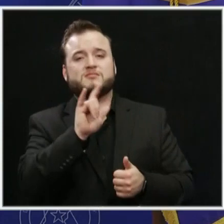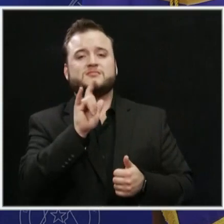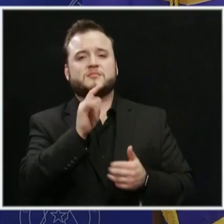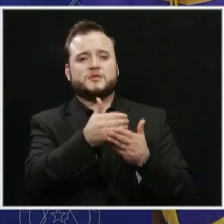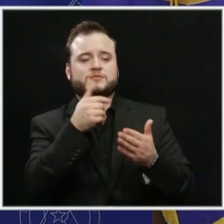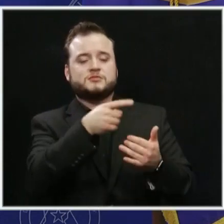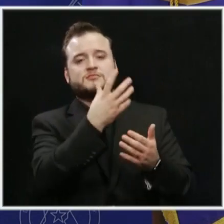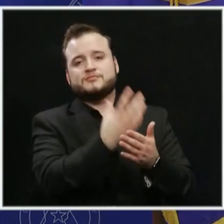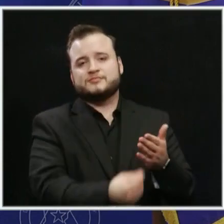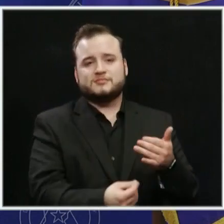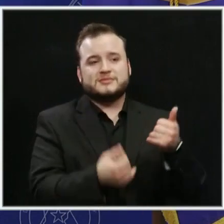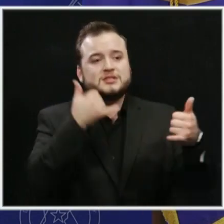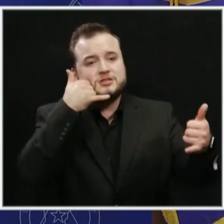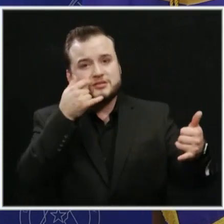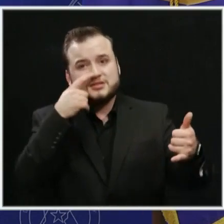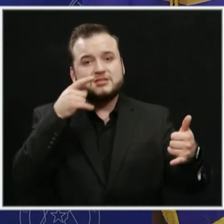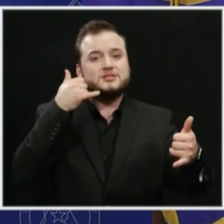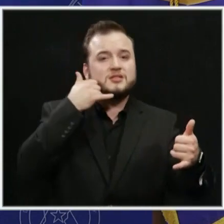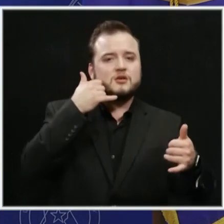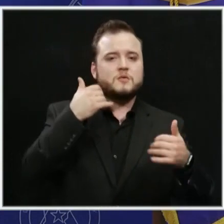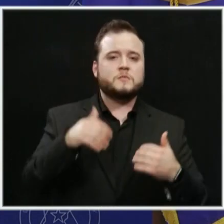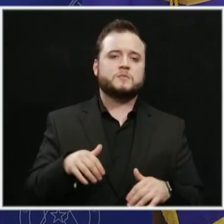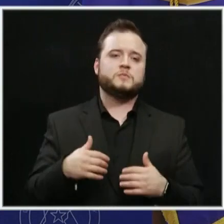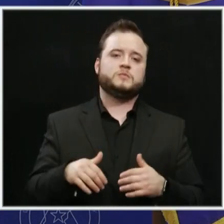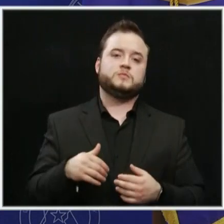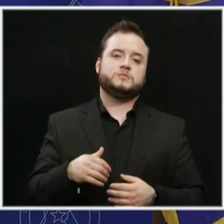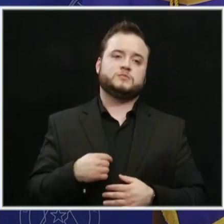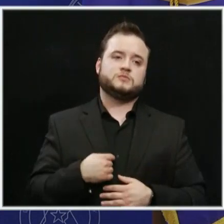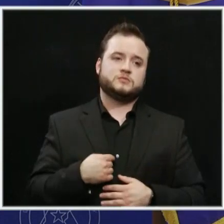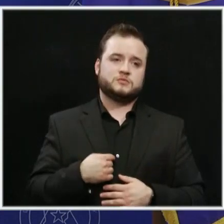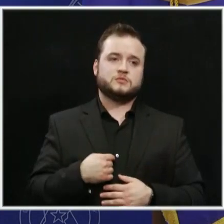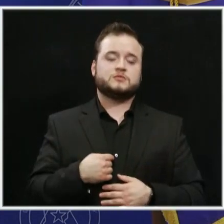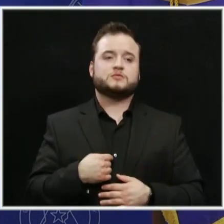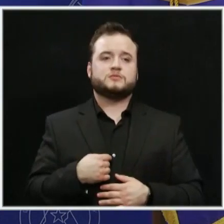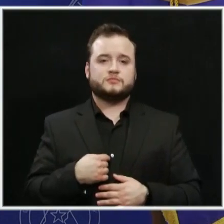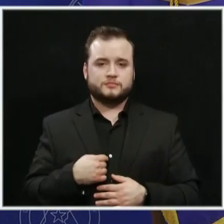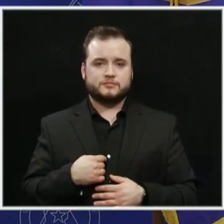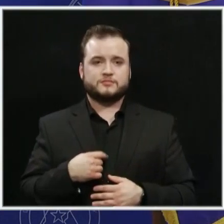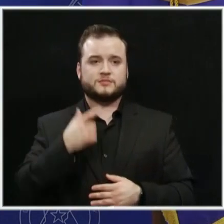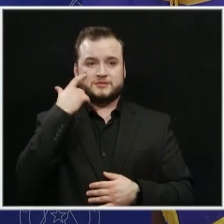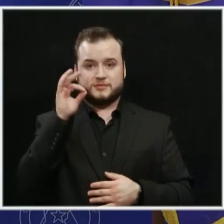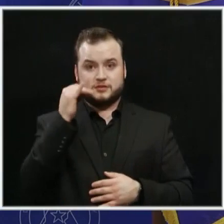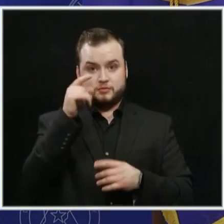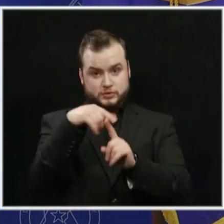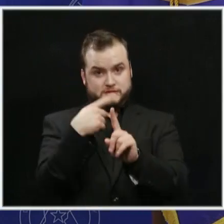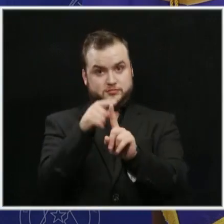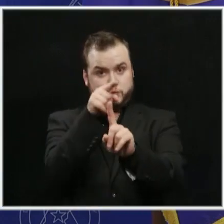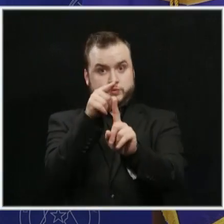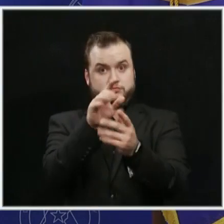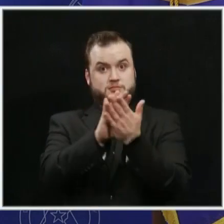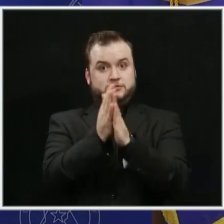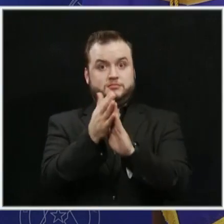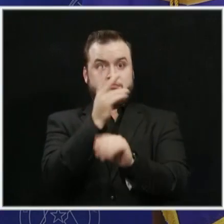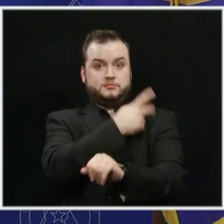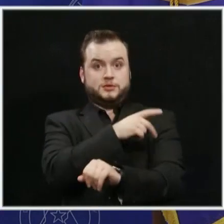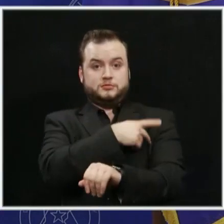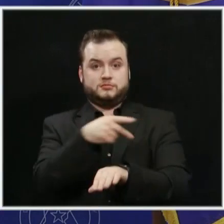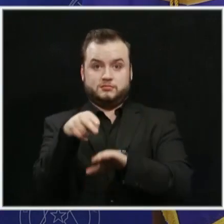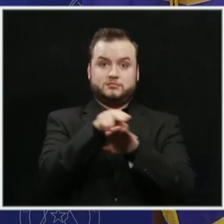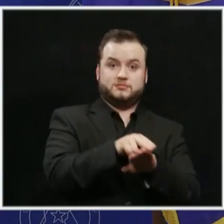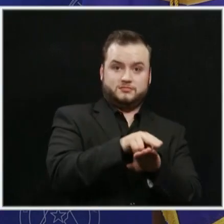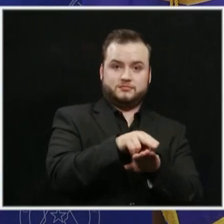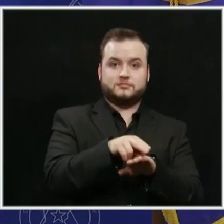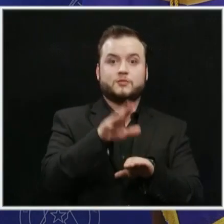Because if you become a patient or your family ends up in the ICU, you can't see